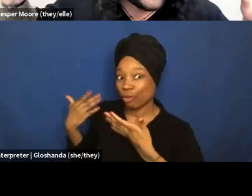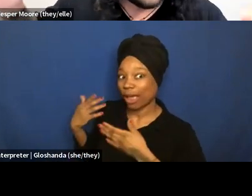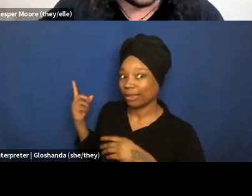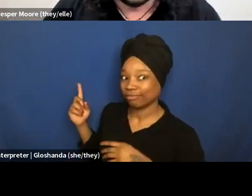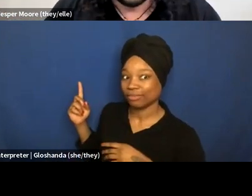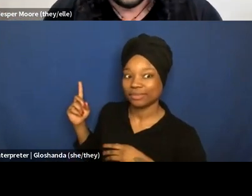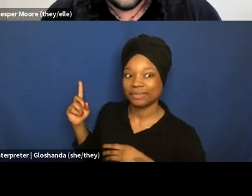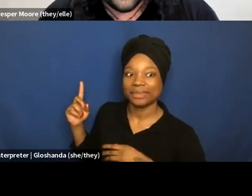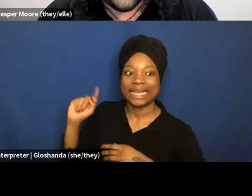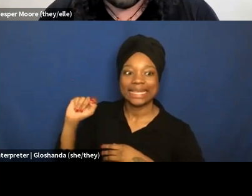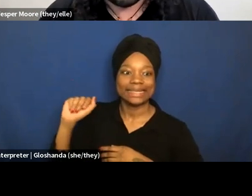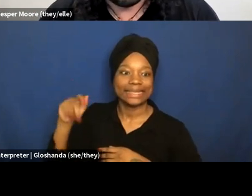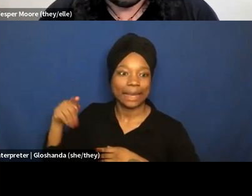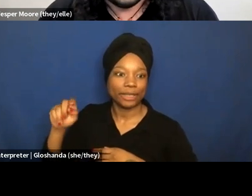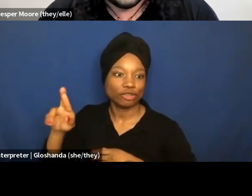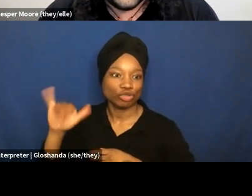on a white wall.